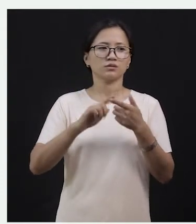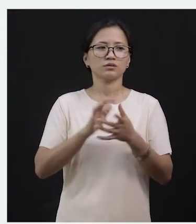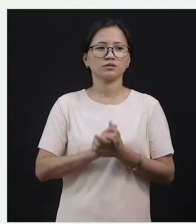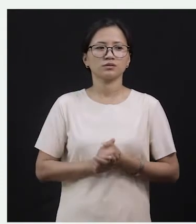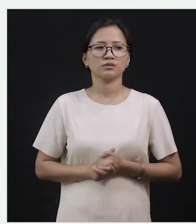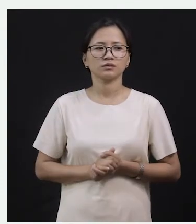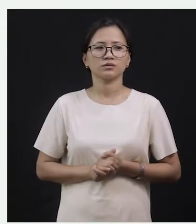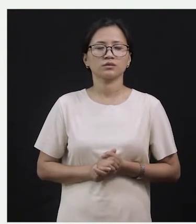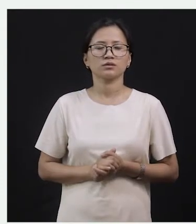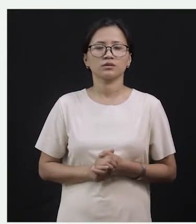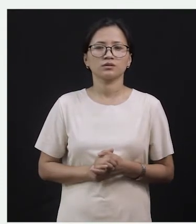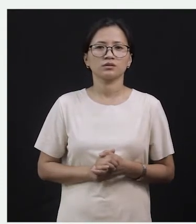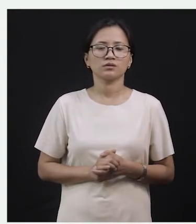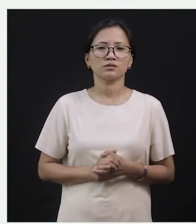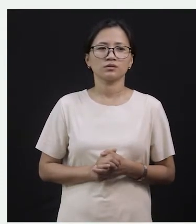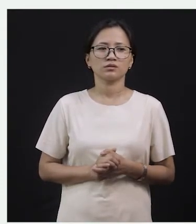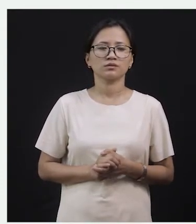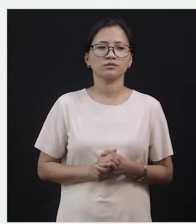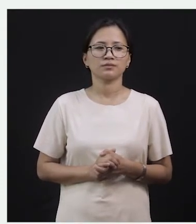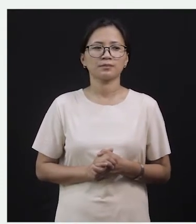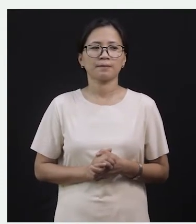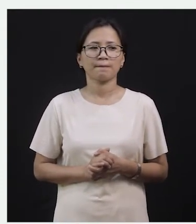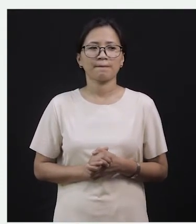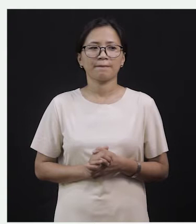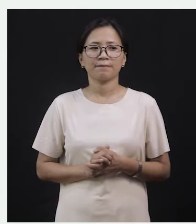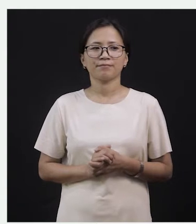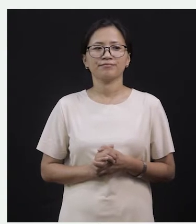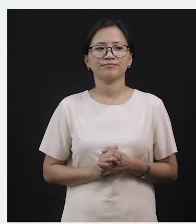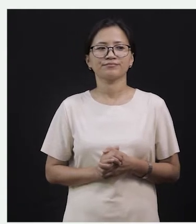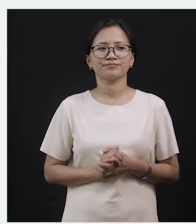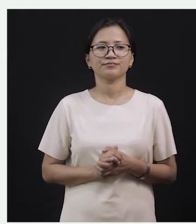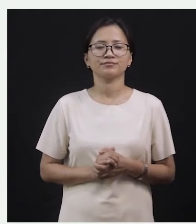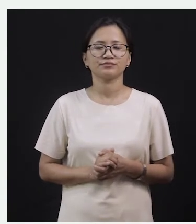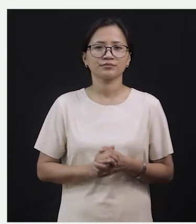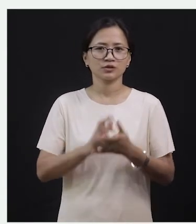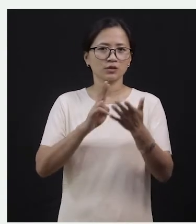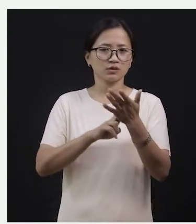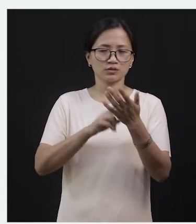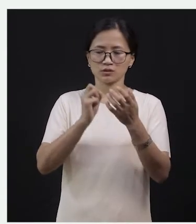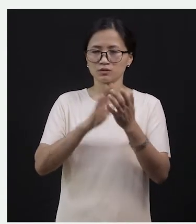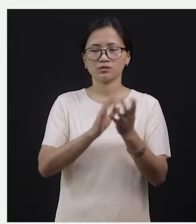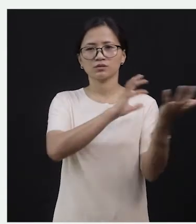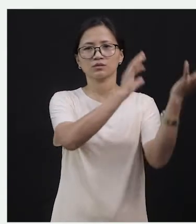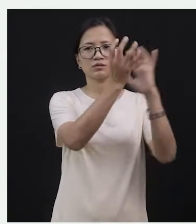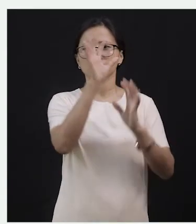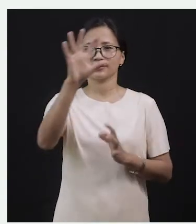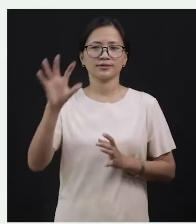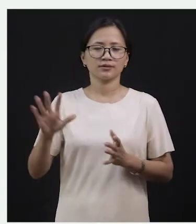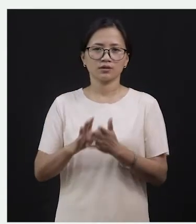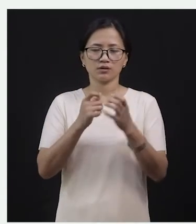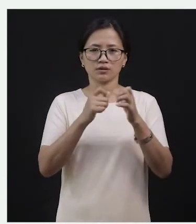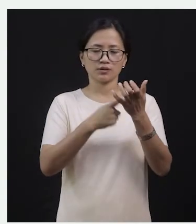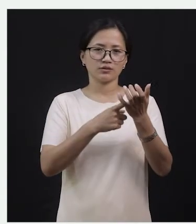Pole. At the bottom is the South Pole. The continent Antarctica, if you remember, I told